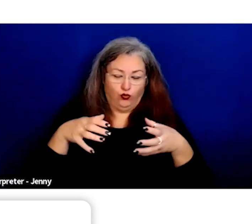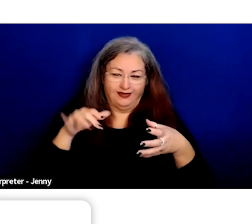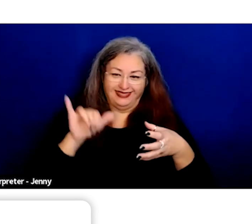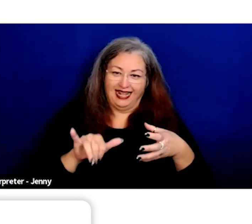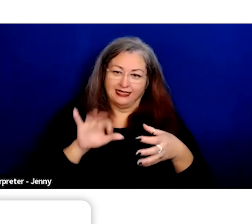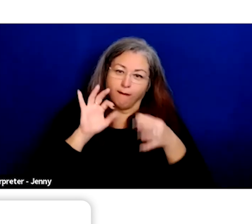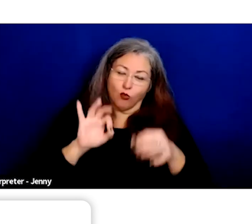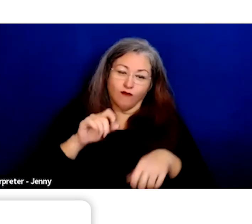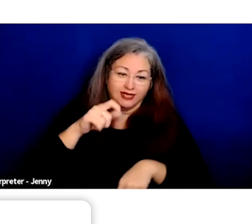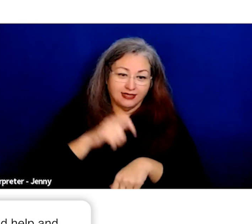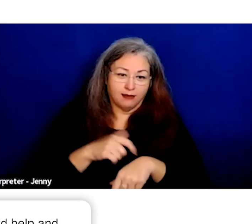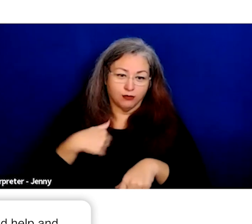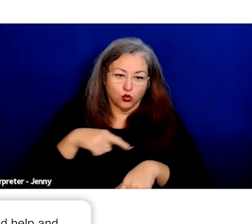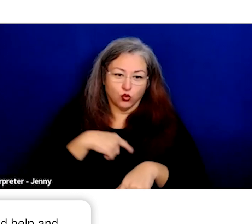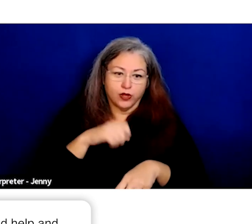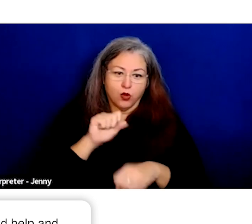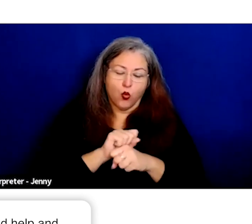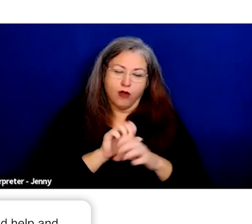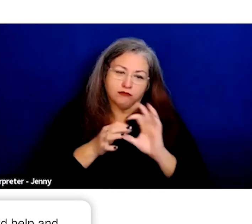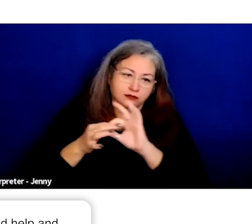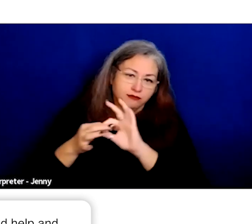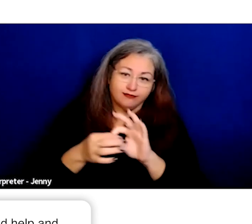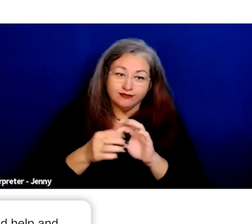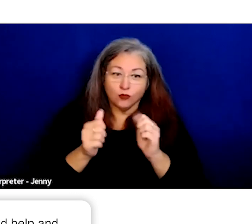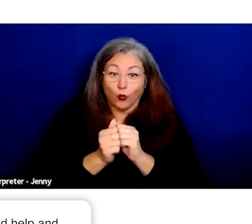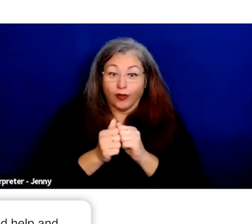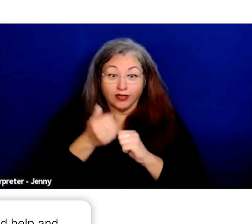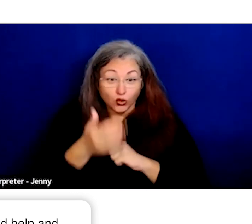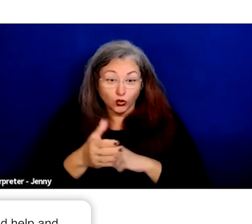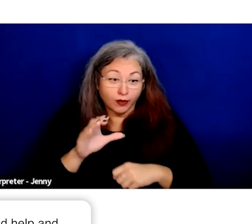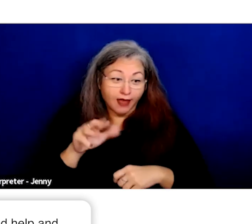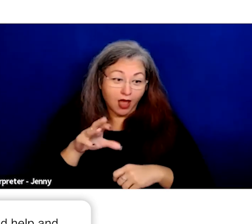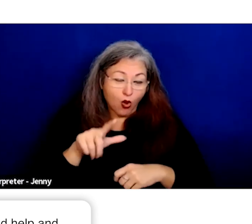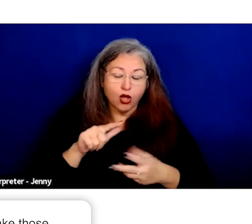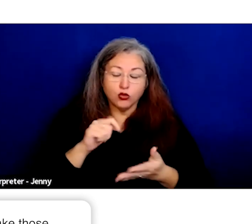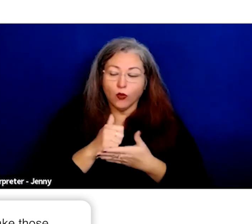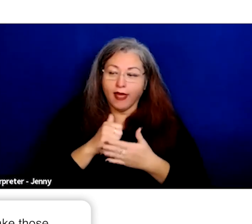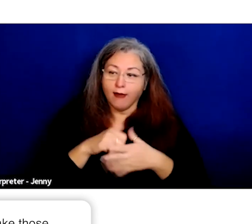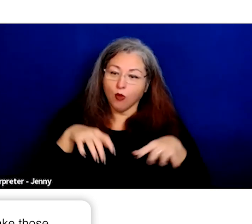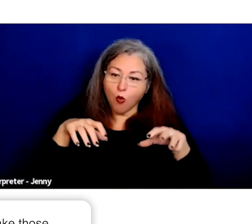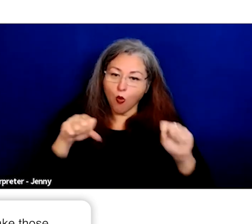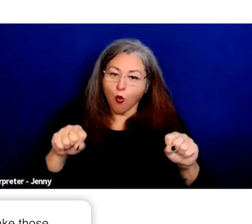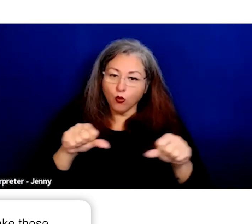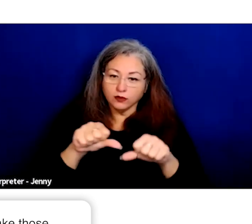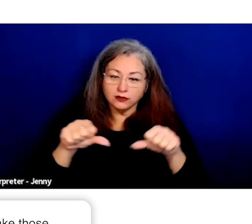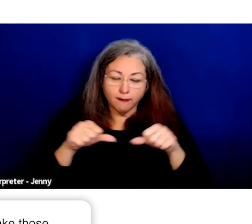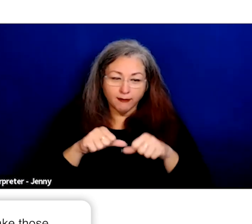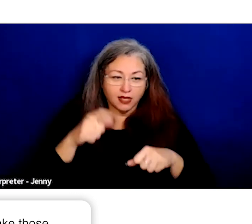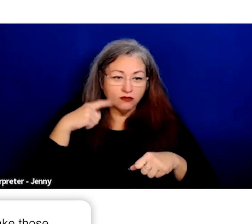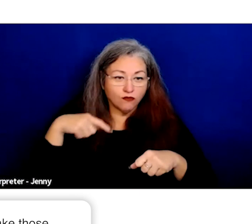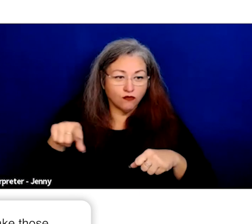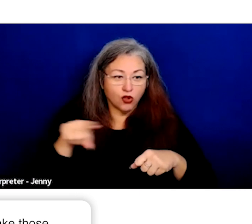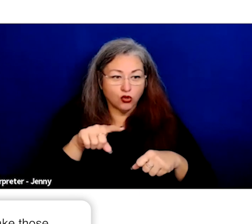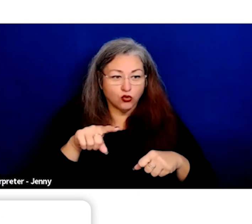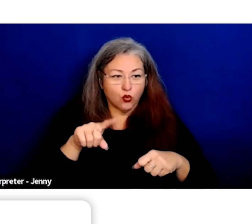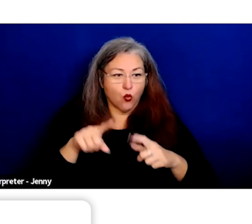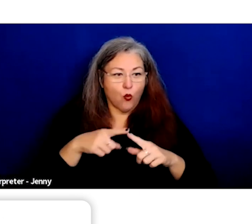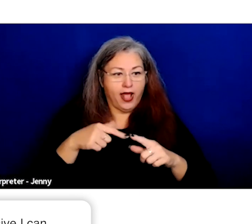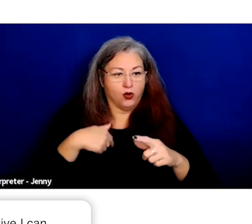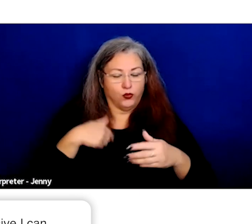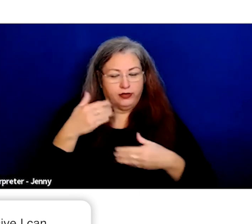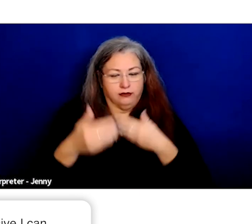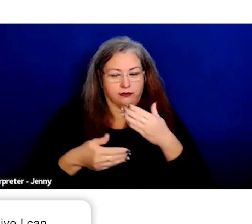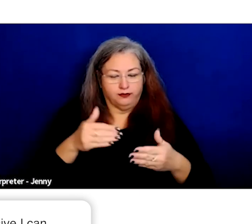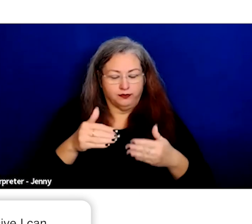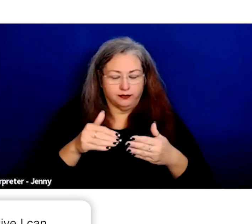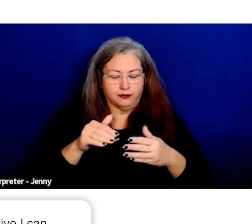for us to be in community with you, Carol, and help and hold space for you as we make those inquiries.